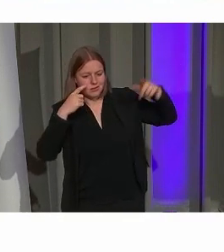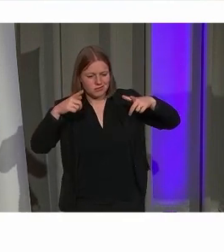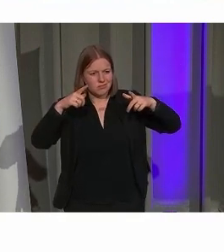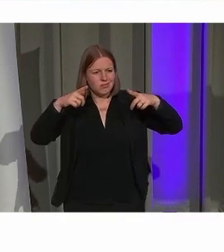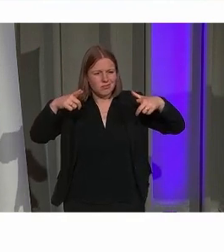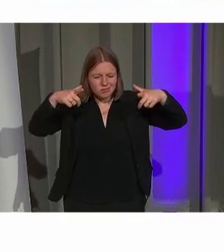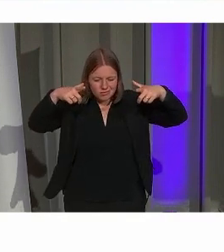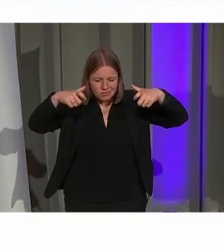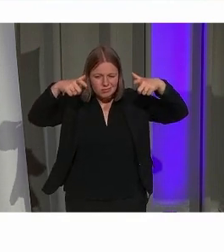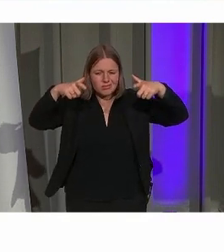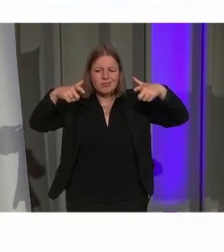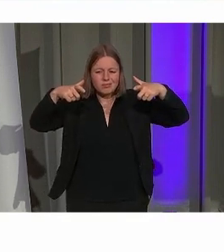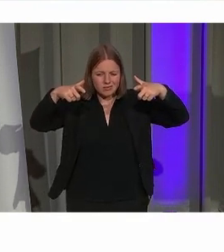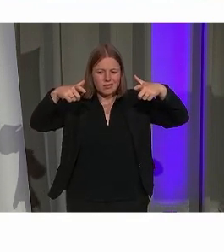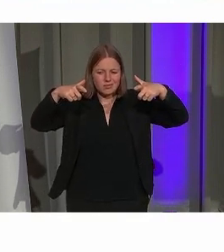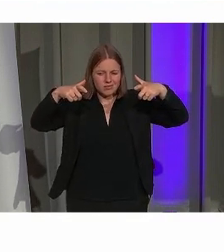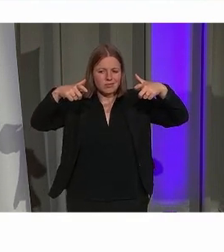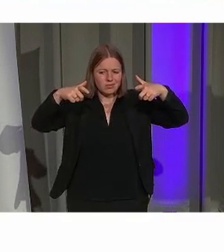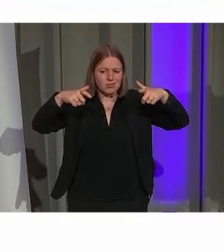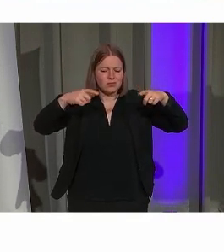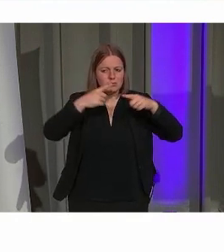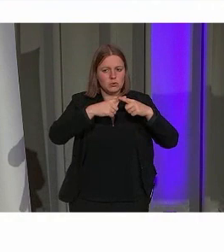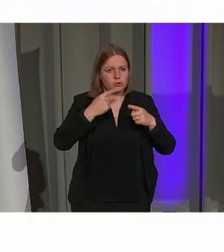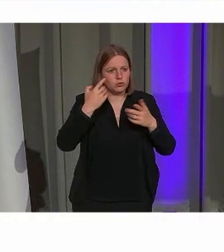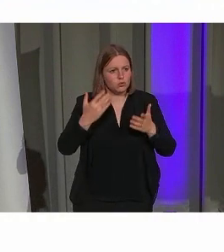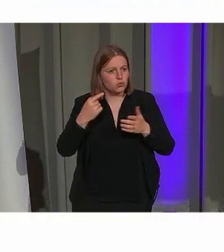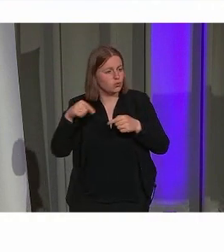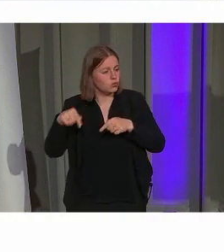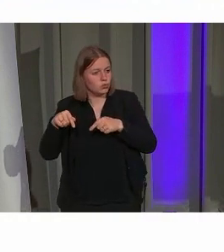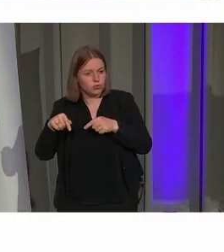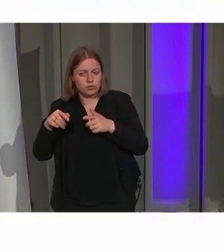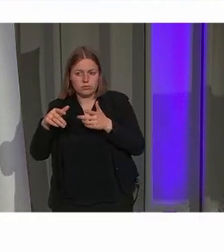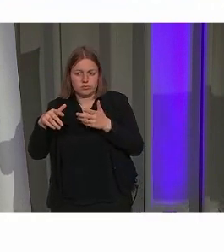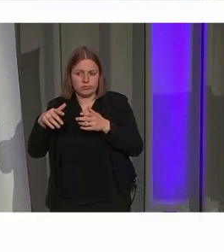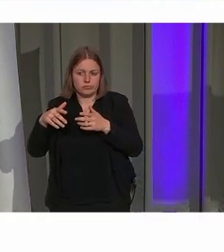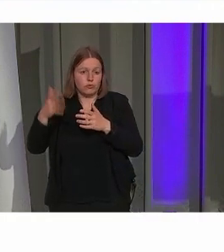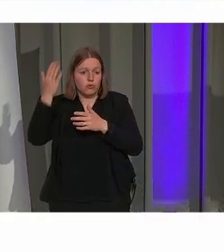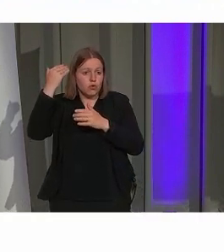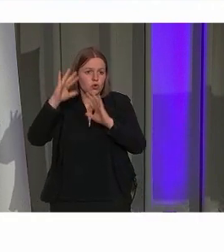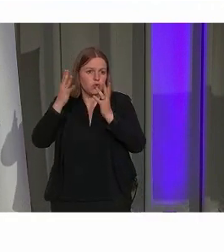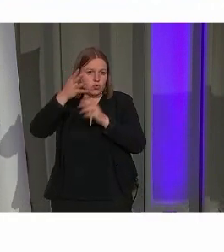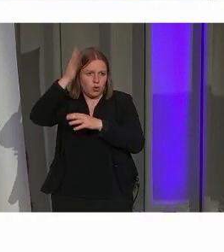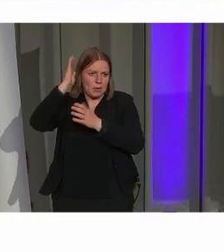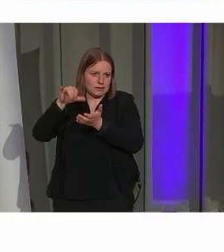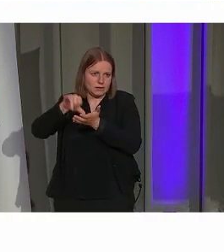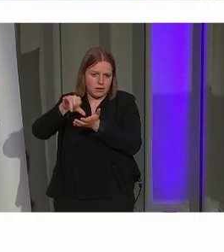area and a model recreation of the Roman city.